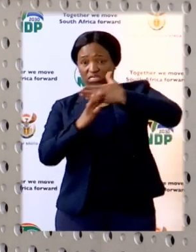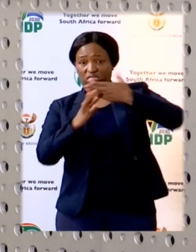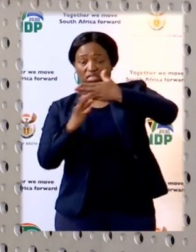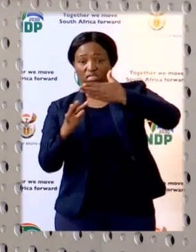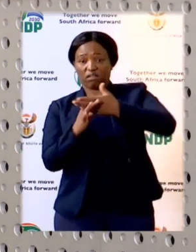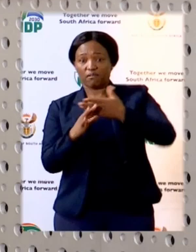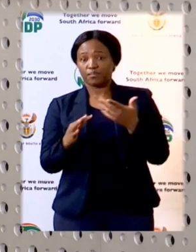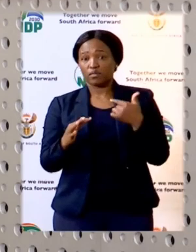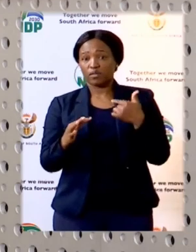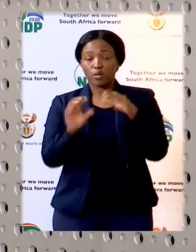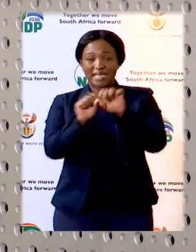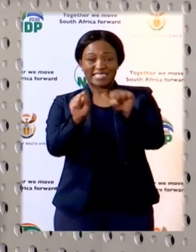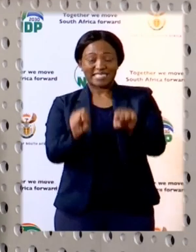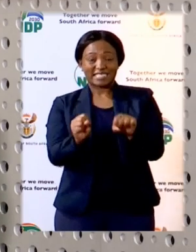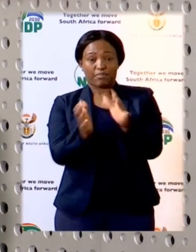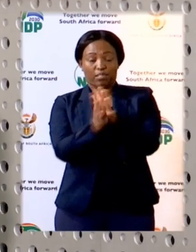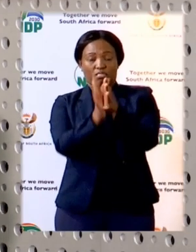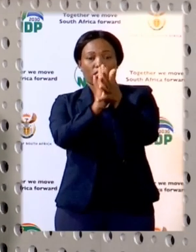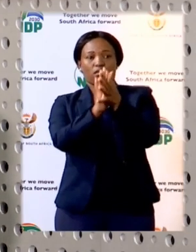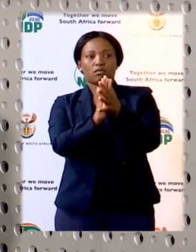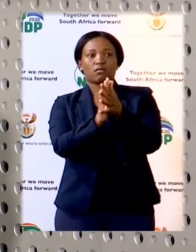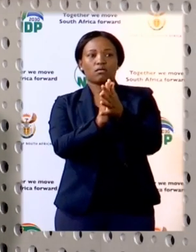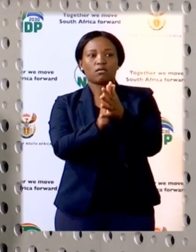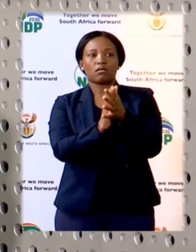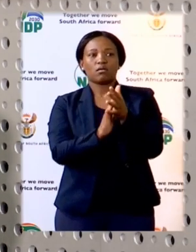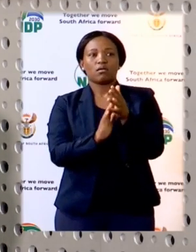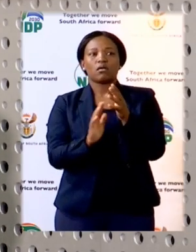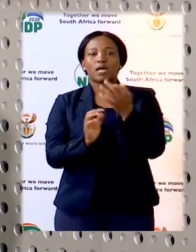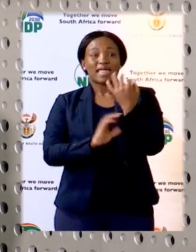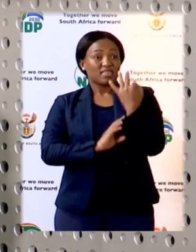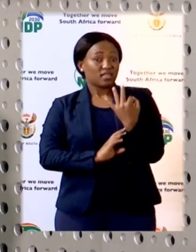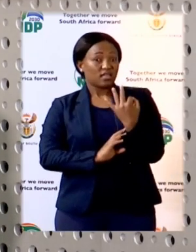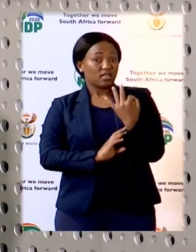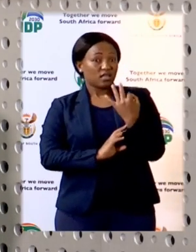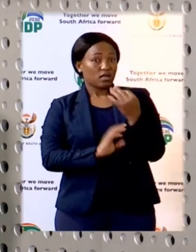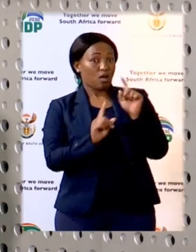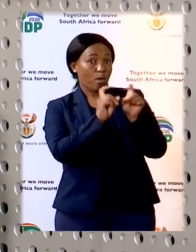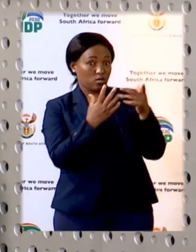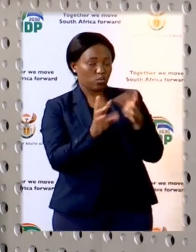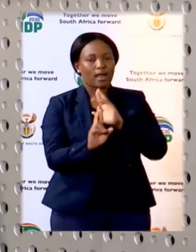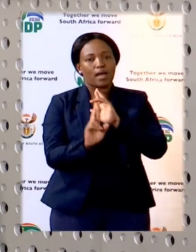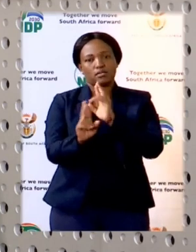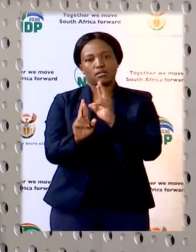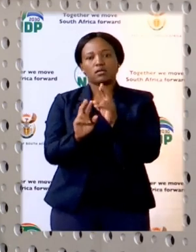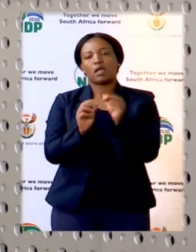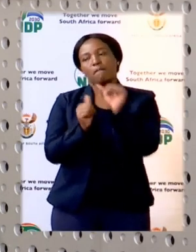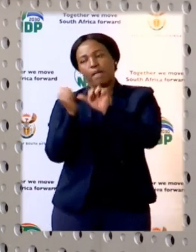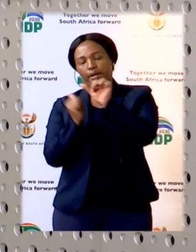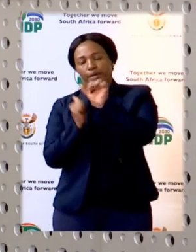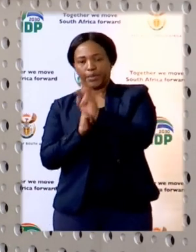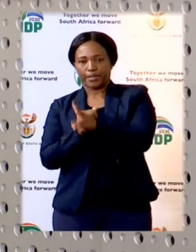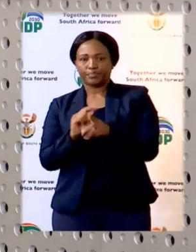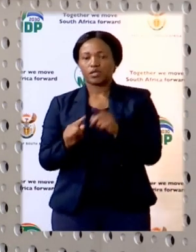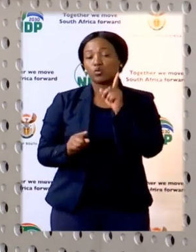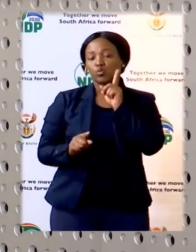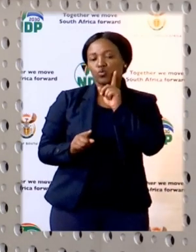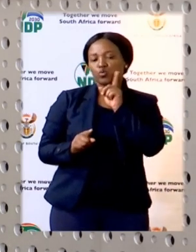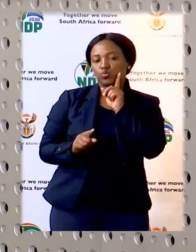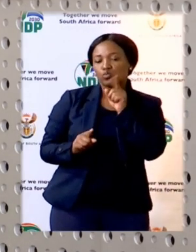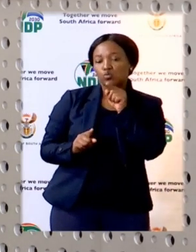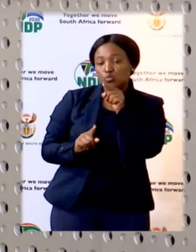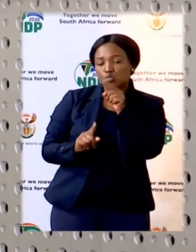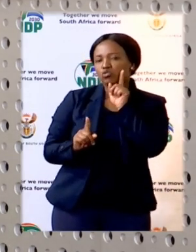is interfering with our system. Let's answer the questions that have been asked for now. We will come back to you whilst you are checking